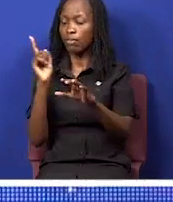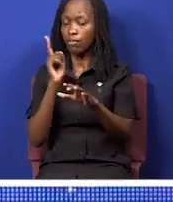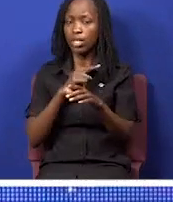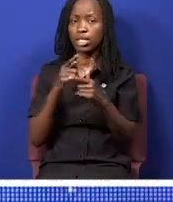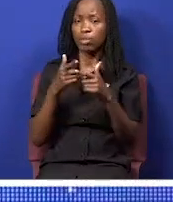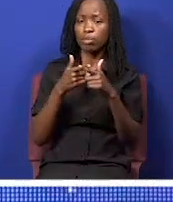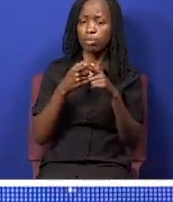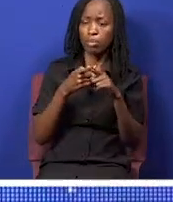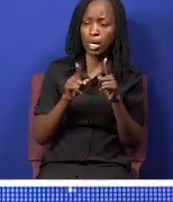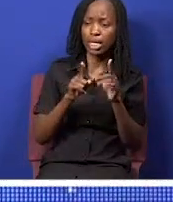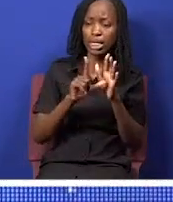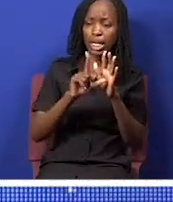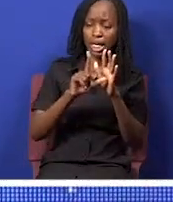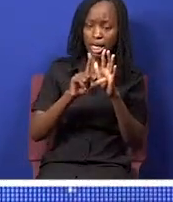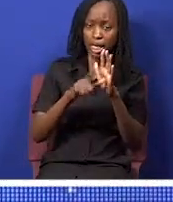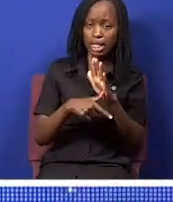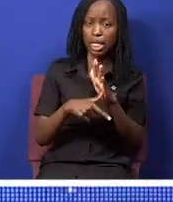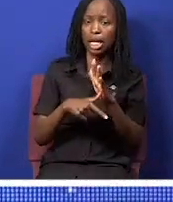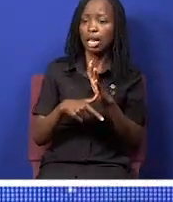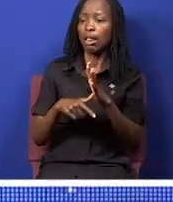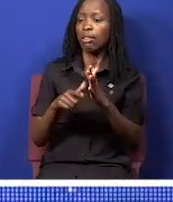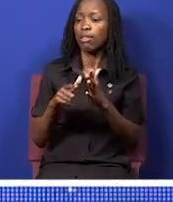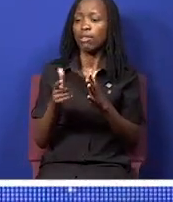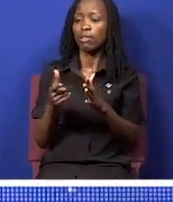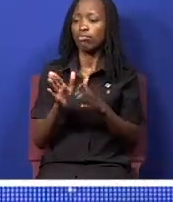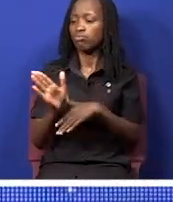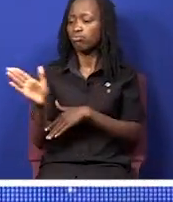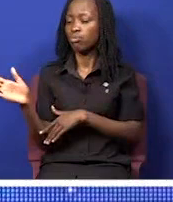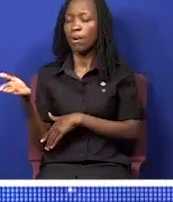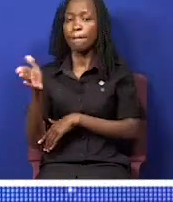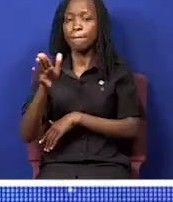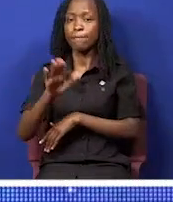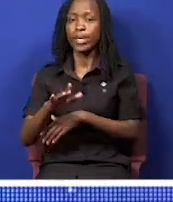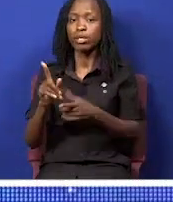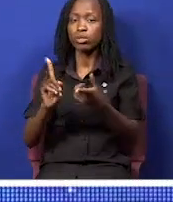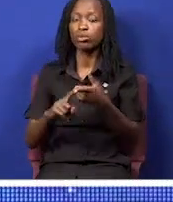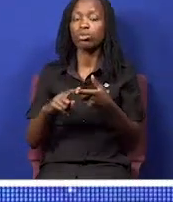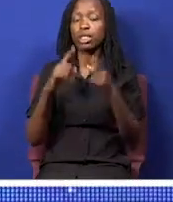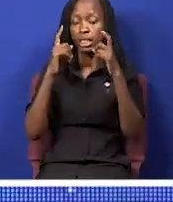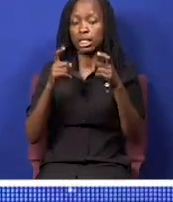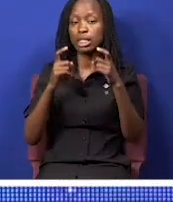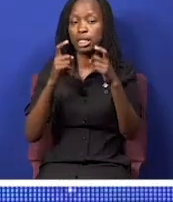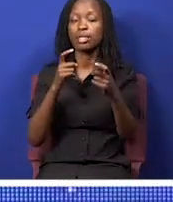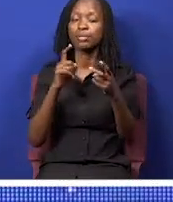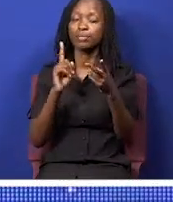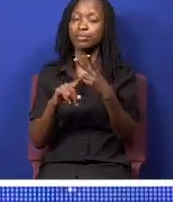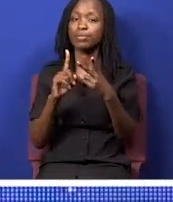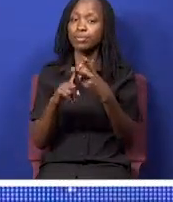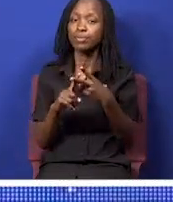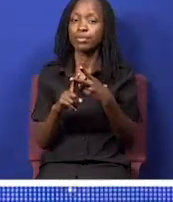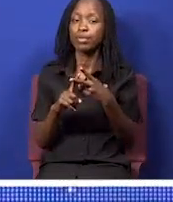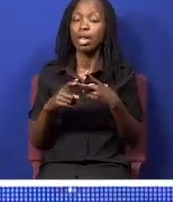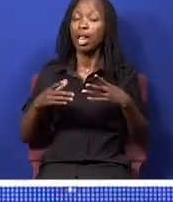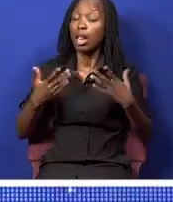cares of this life made their love for Jesus grow cold, so they backslid, they were no longer saved. The second